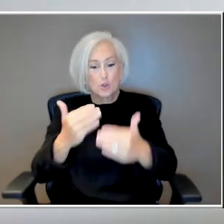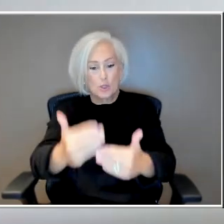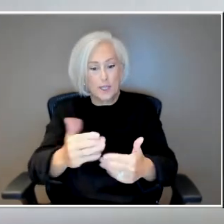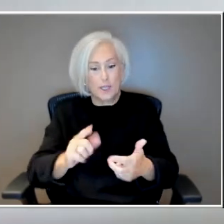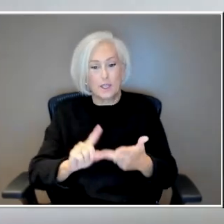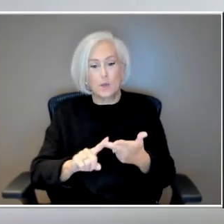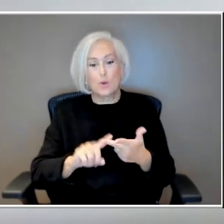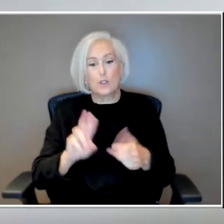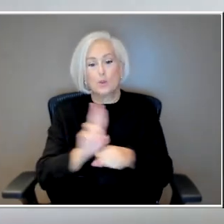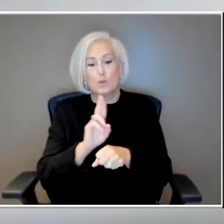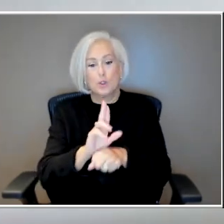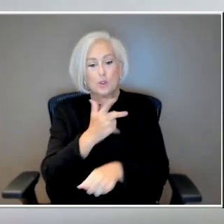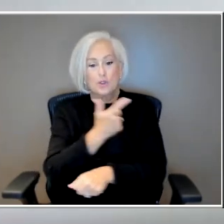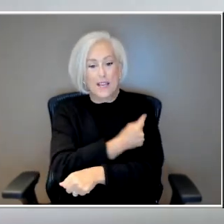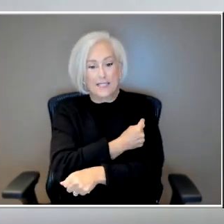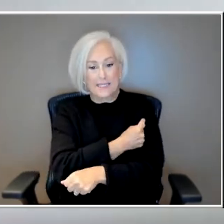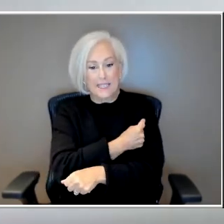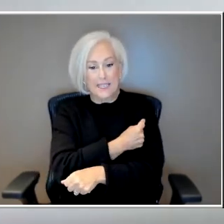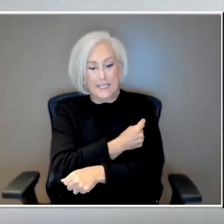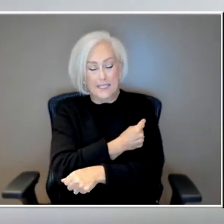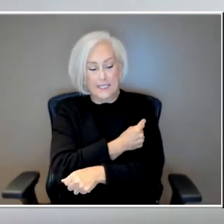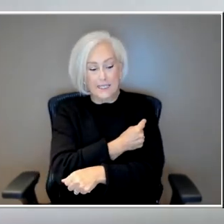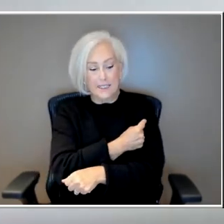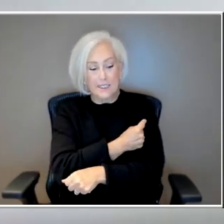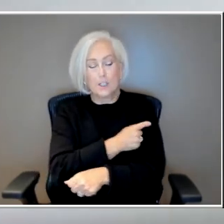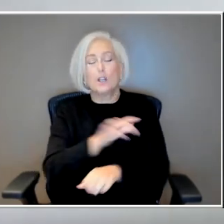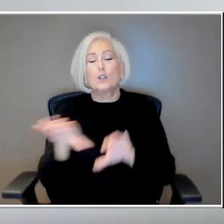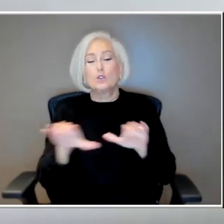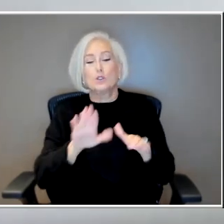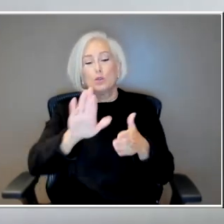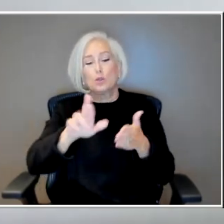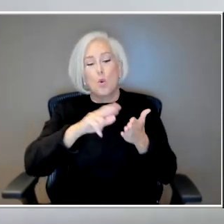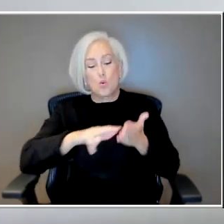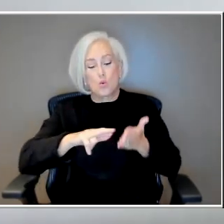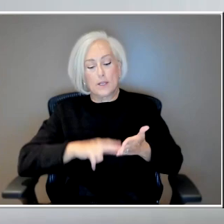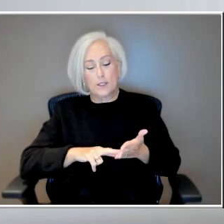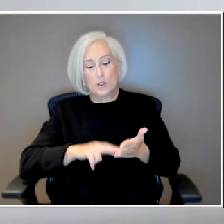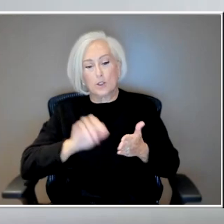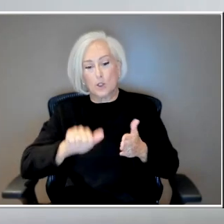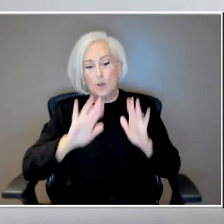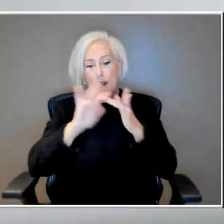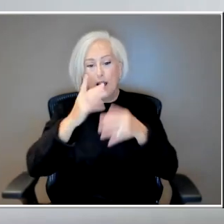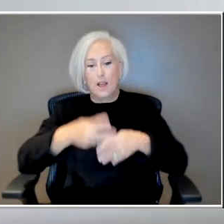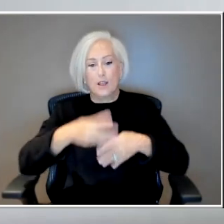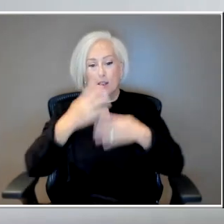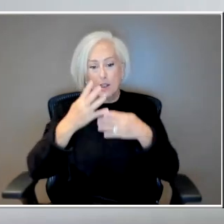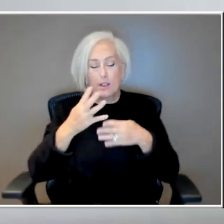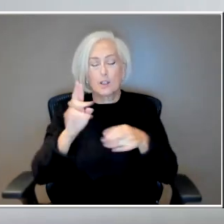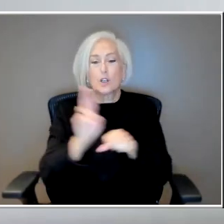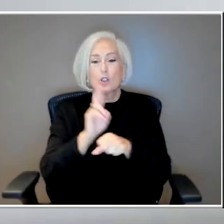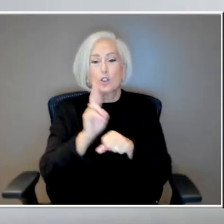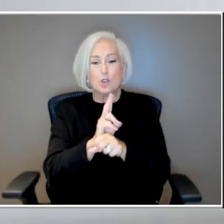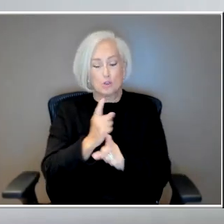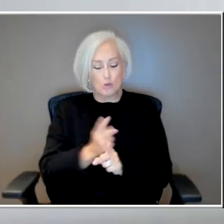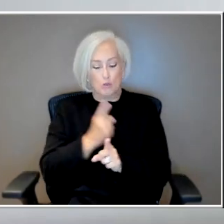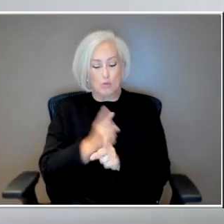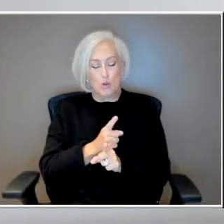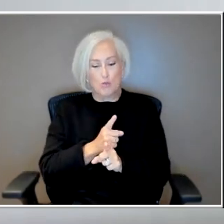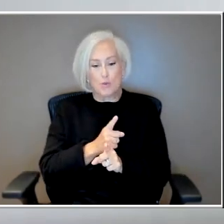vaccines, just do your research. You can get online, go to reputable sites,